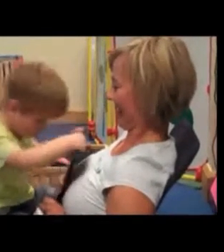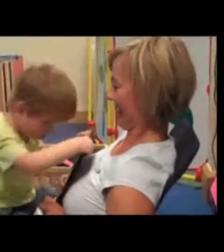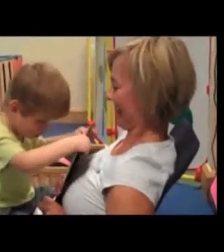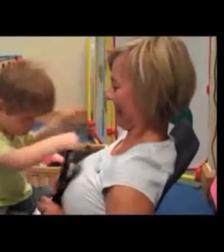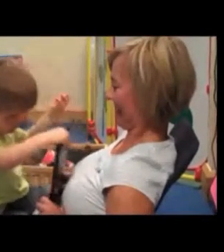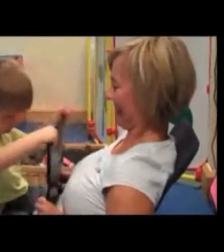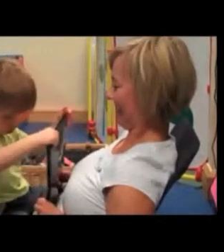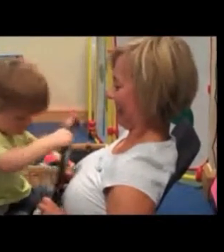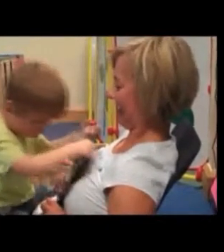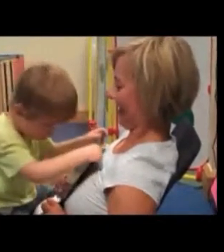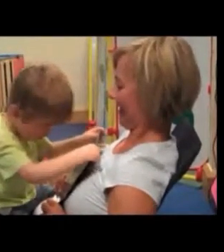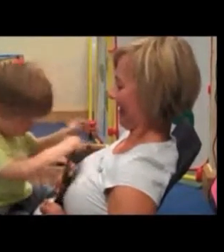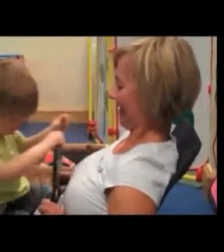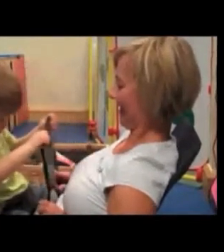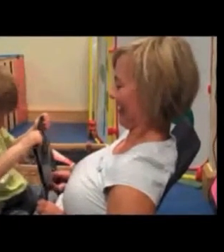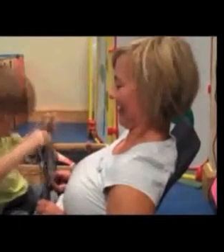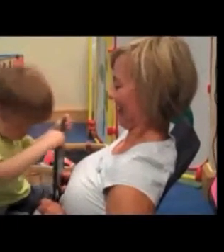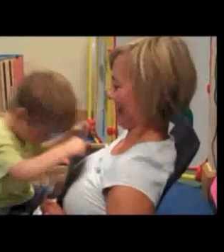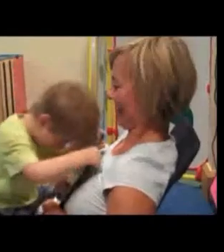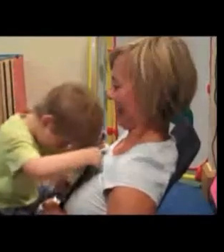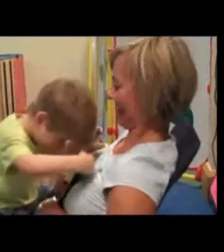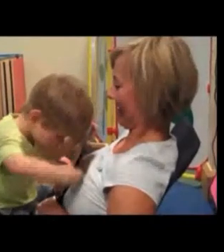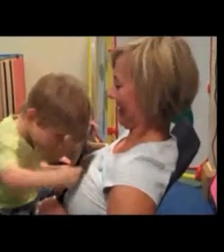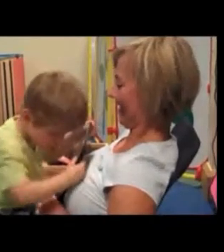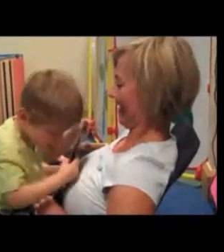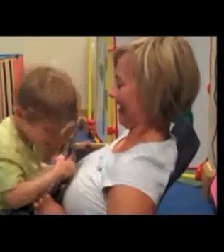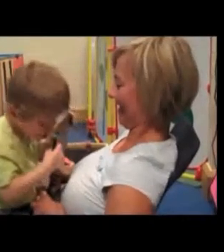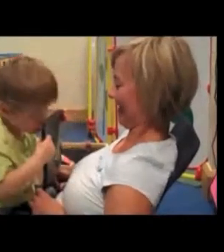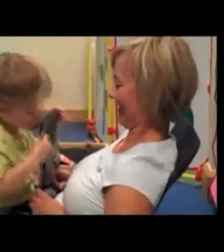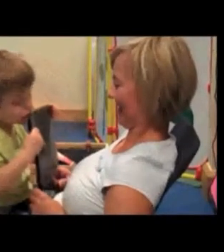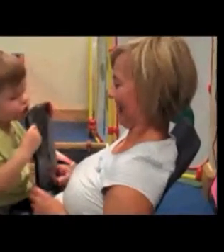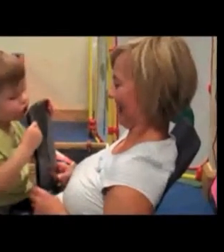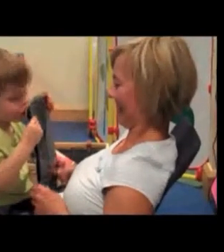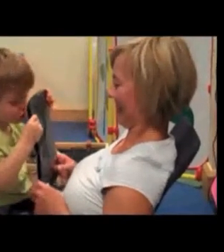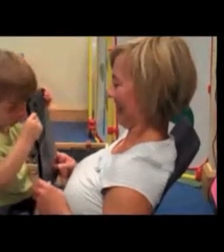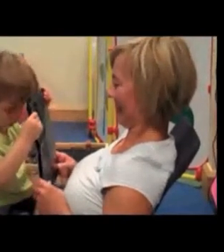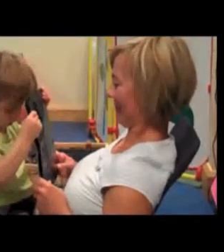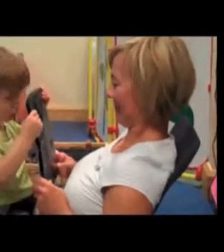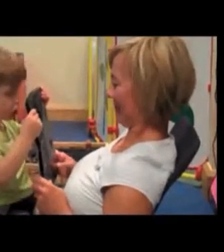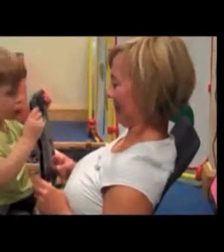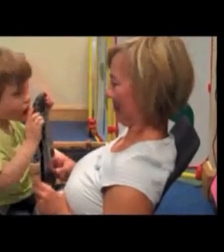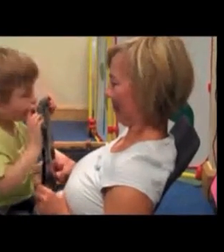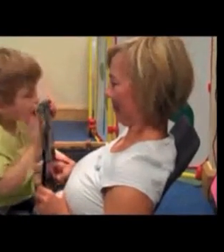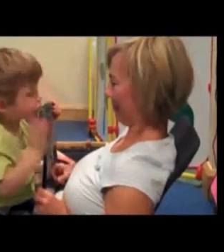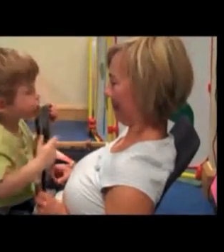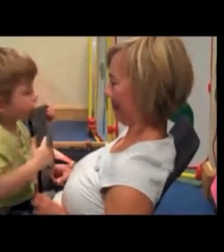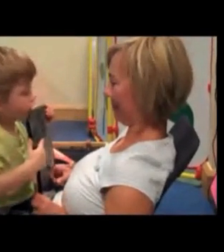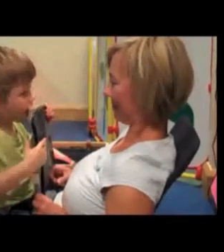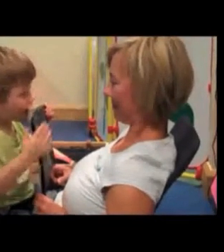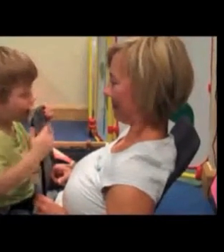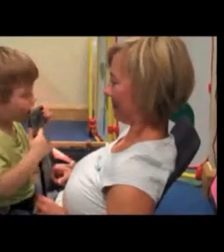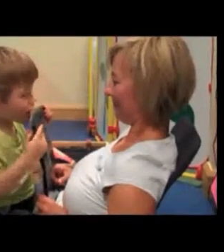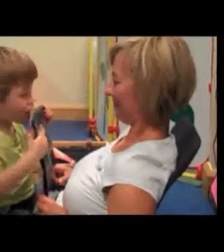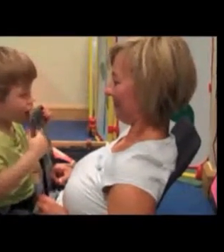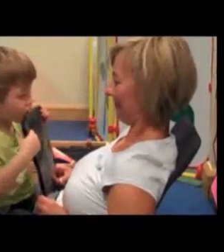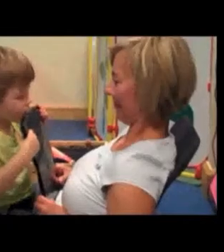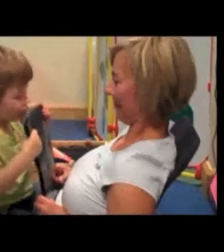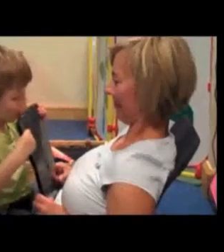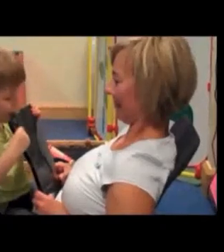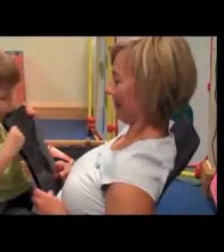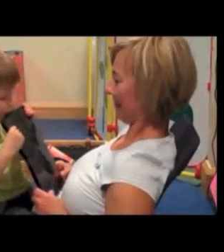everyday objects. Michaelin is sitting on his nursery nurse's knees, facing her. He is rocking to and fro